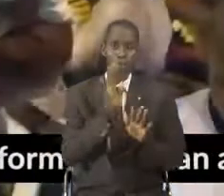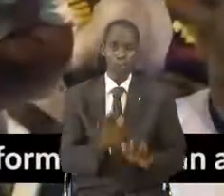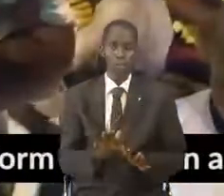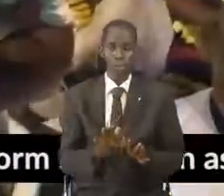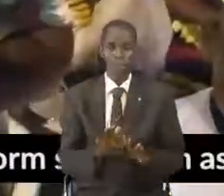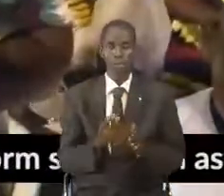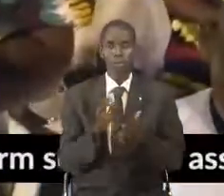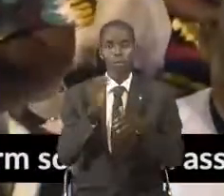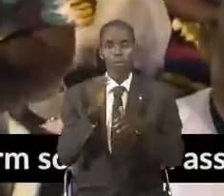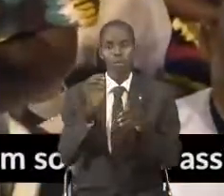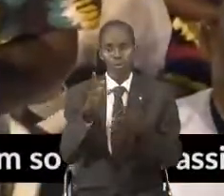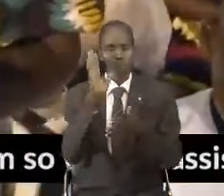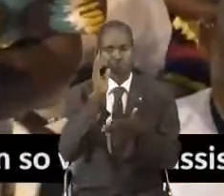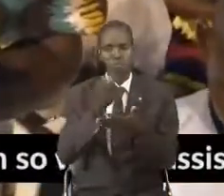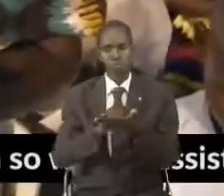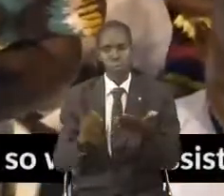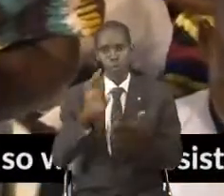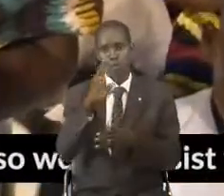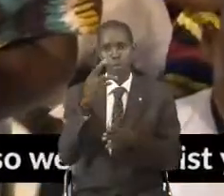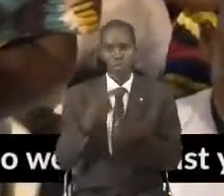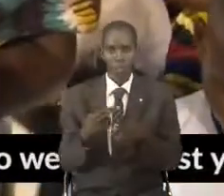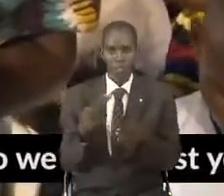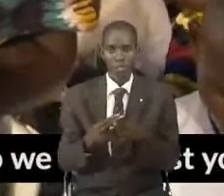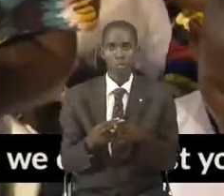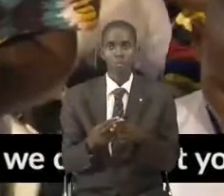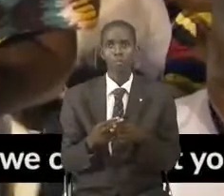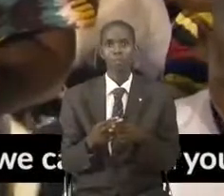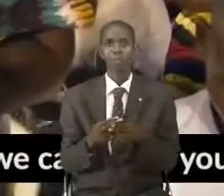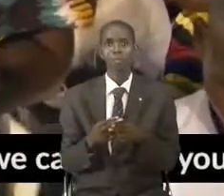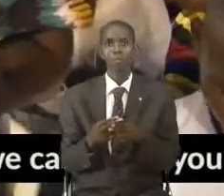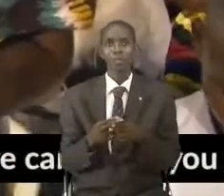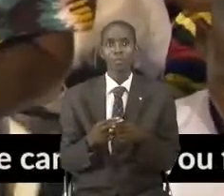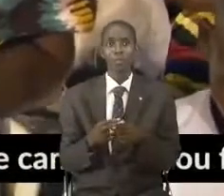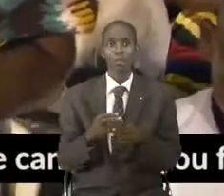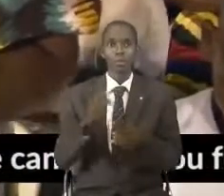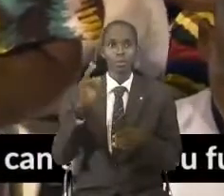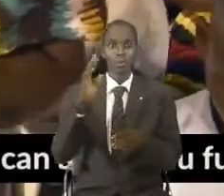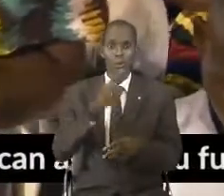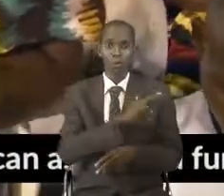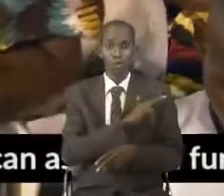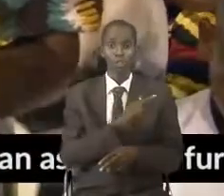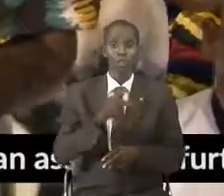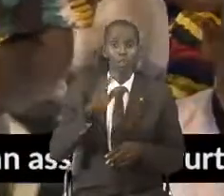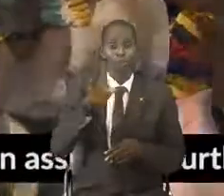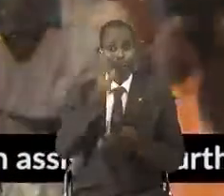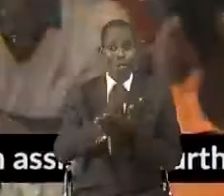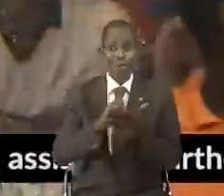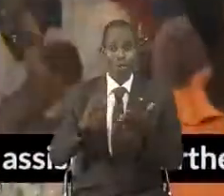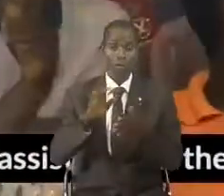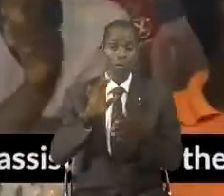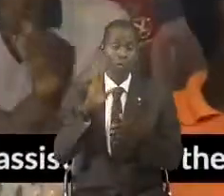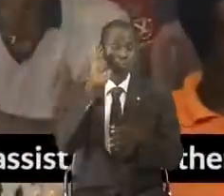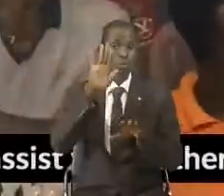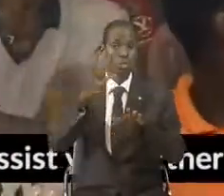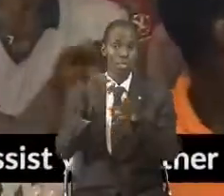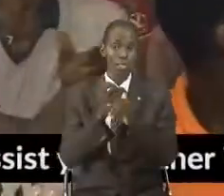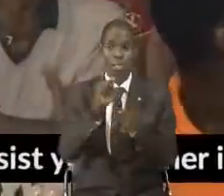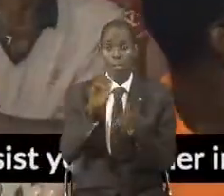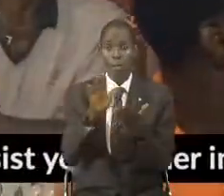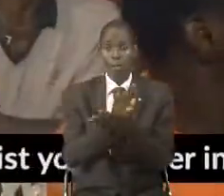make sure you spread yourself everywhere, attend to them very quickly. Those who cannot write, you help